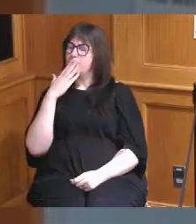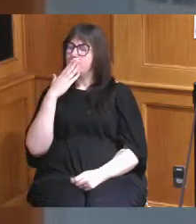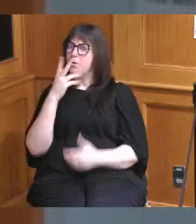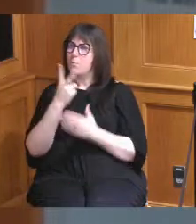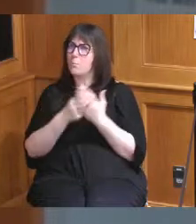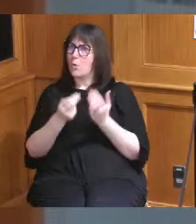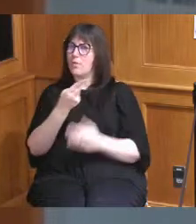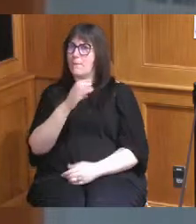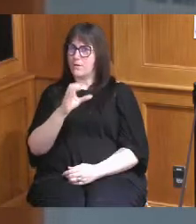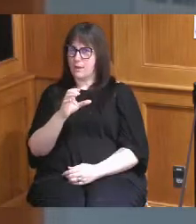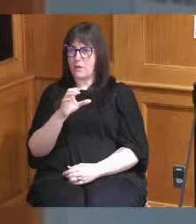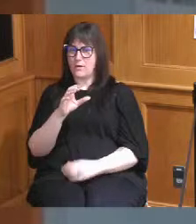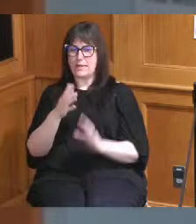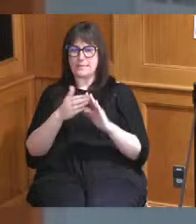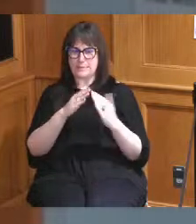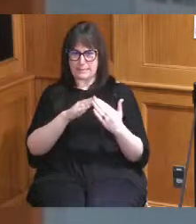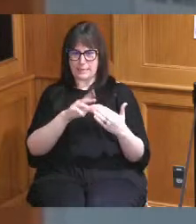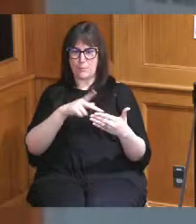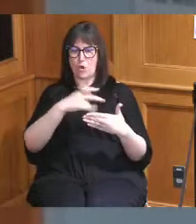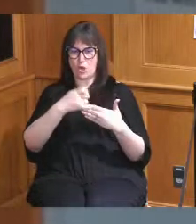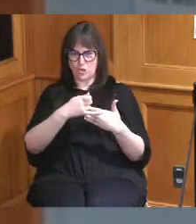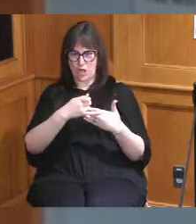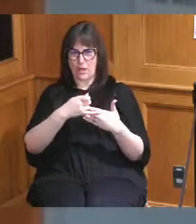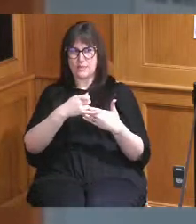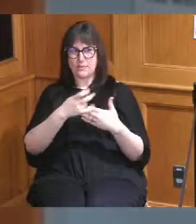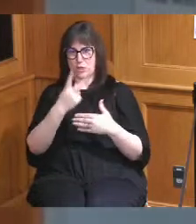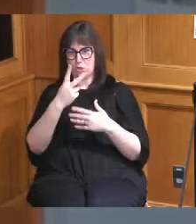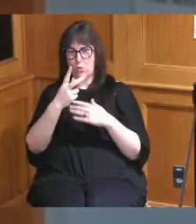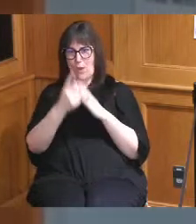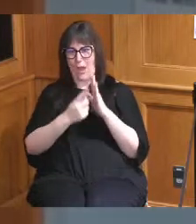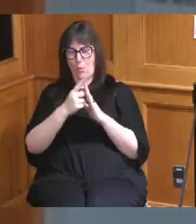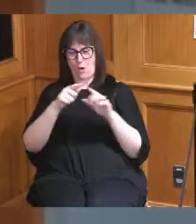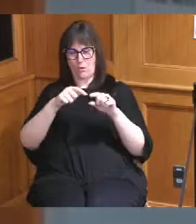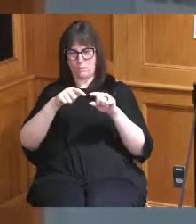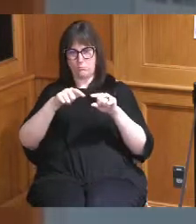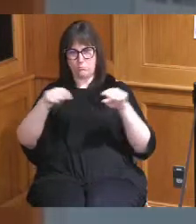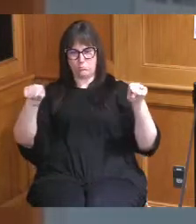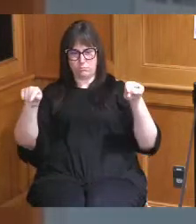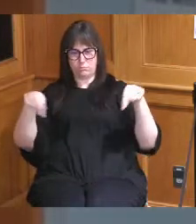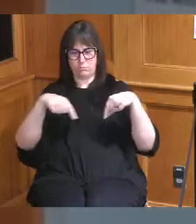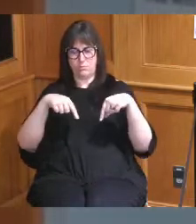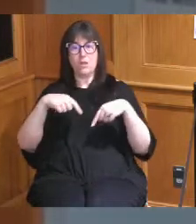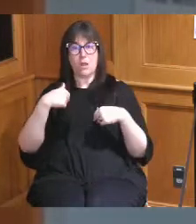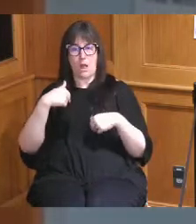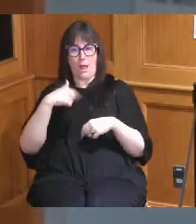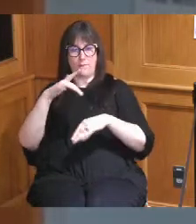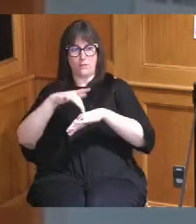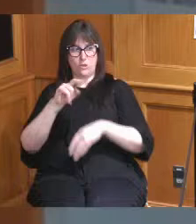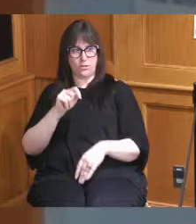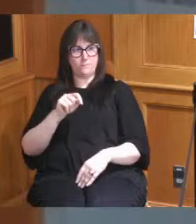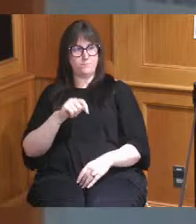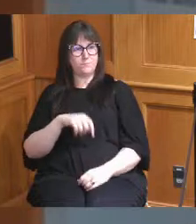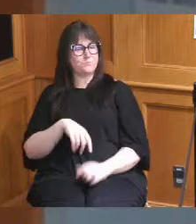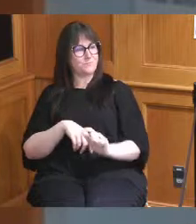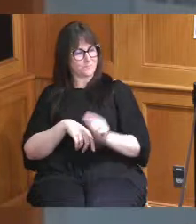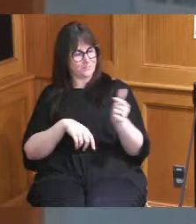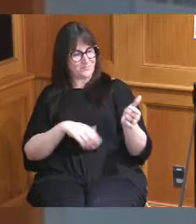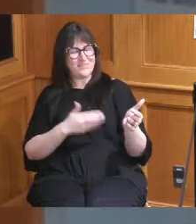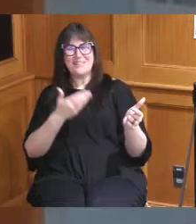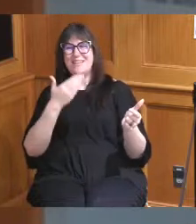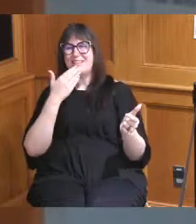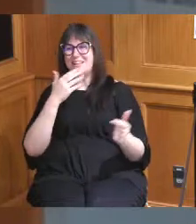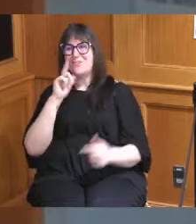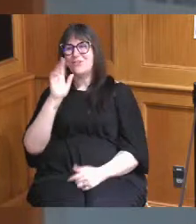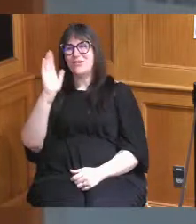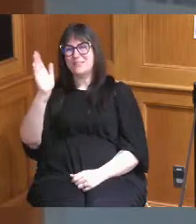County projects, city projects, okay, you name it, within a 2-hour radius here. Okay, great. Thank you very much. Commissioner Summer-Dumas. Great. Thank you for your